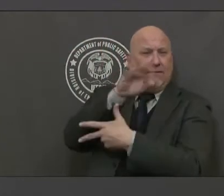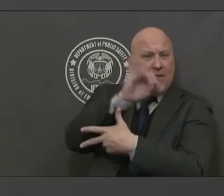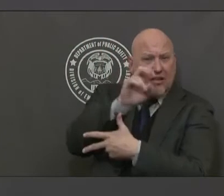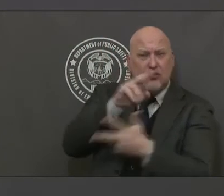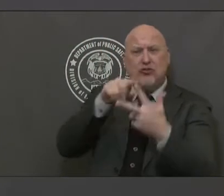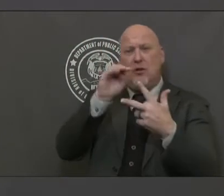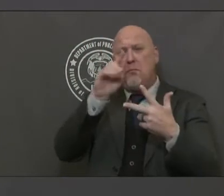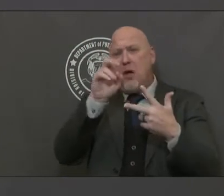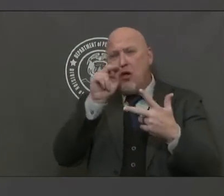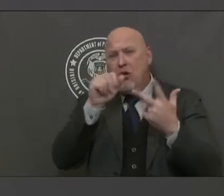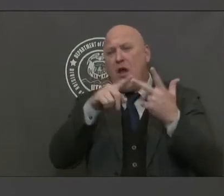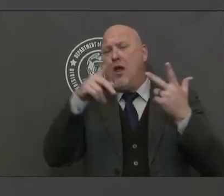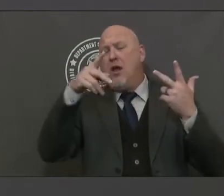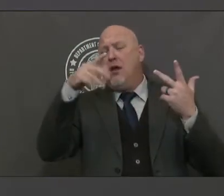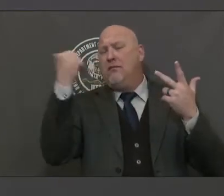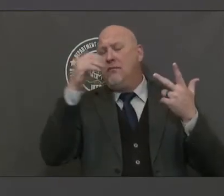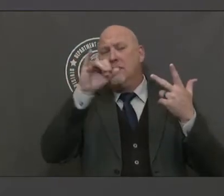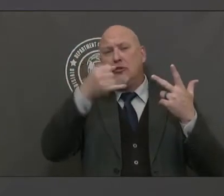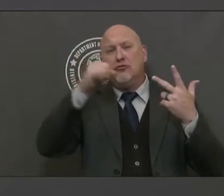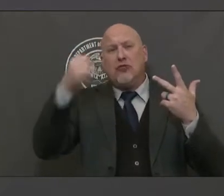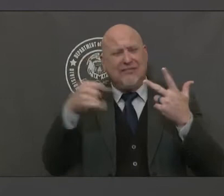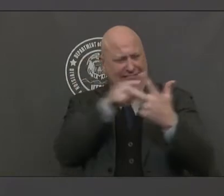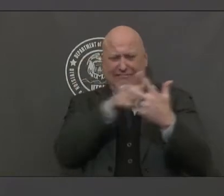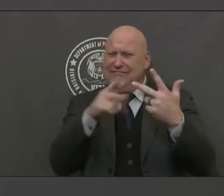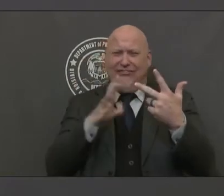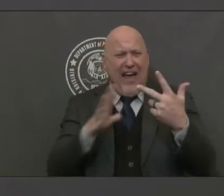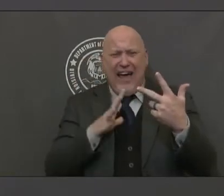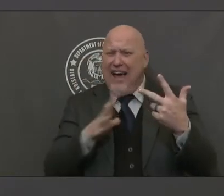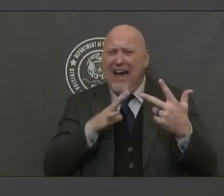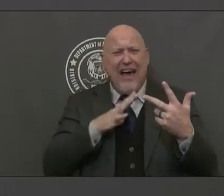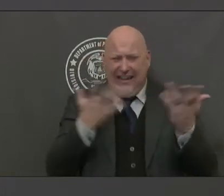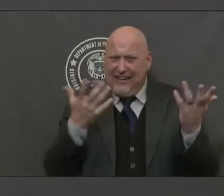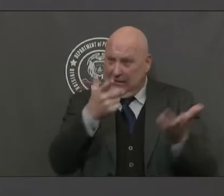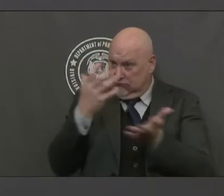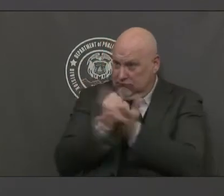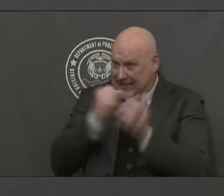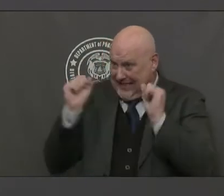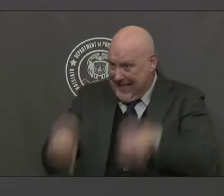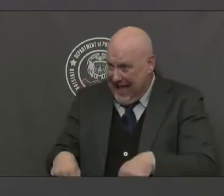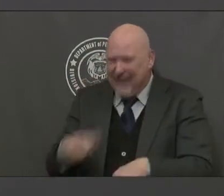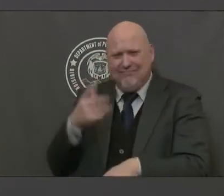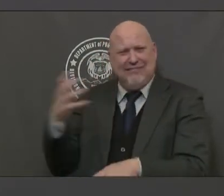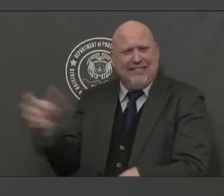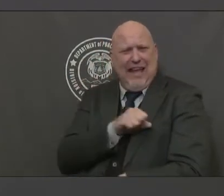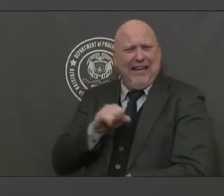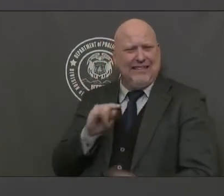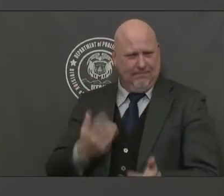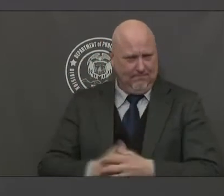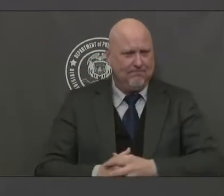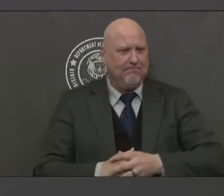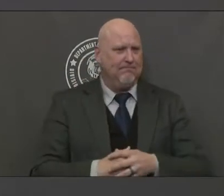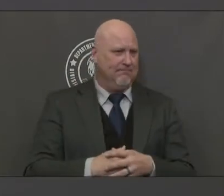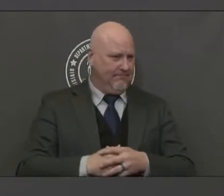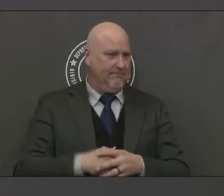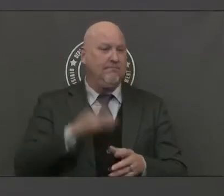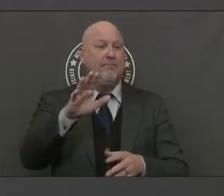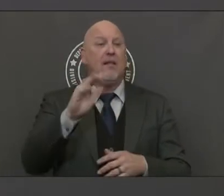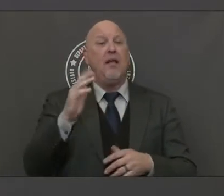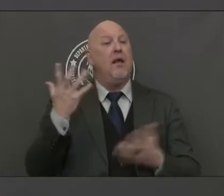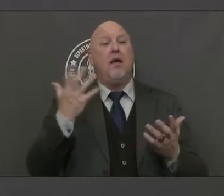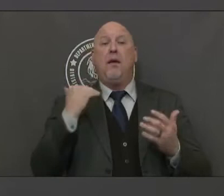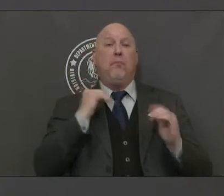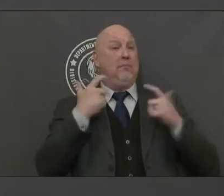death, right? We care about people going to hospitals. We care about people dying. And with 75,000